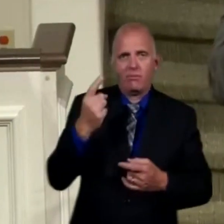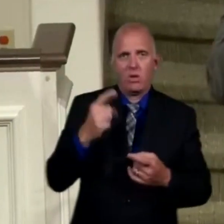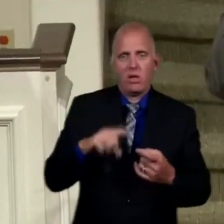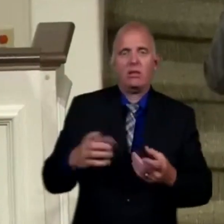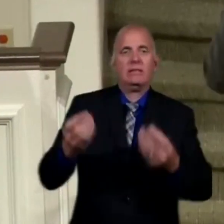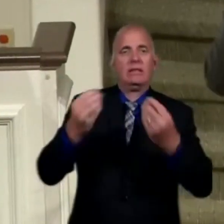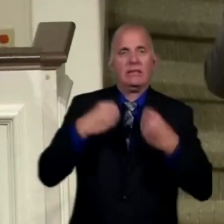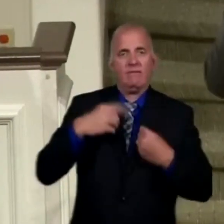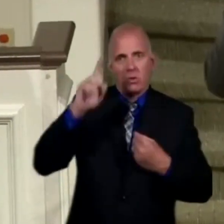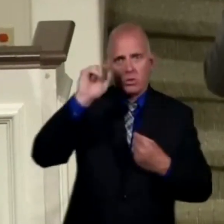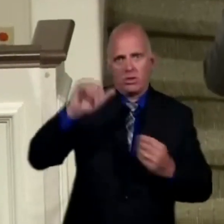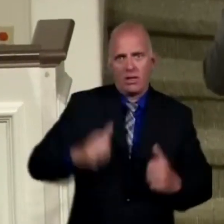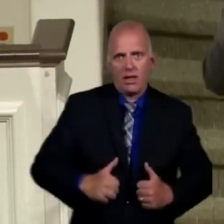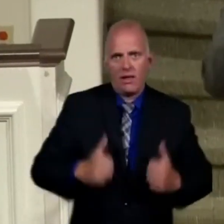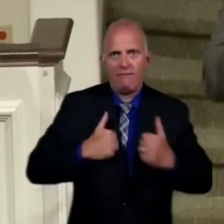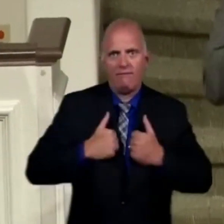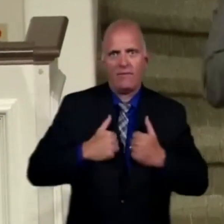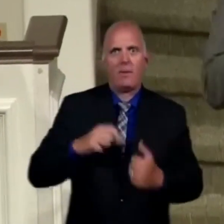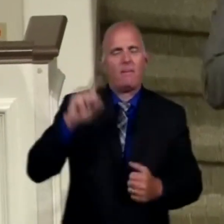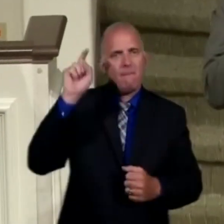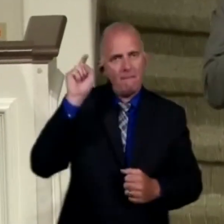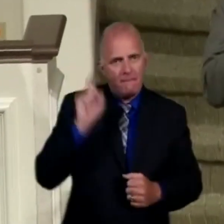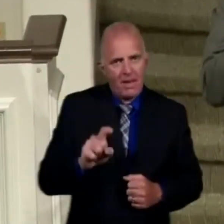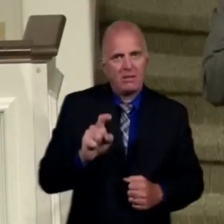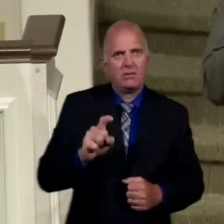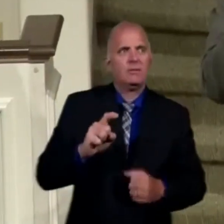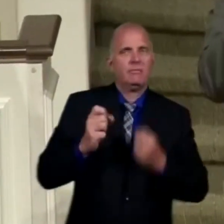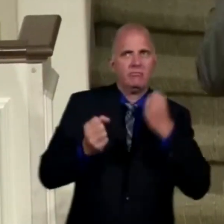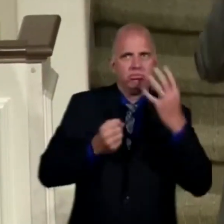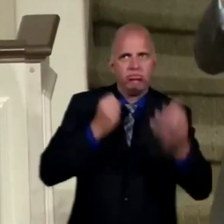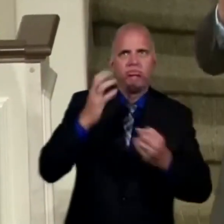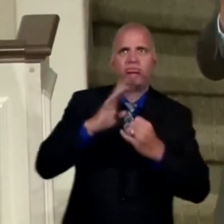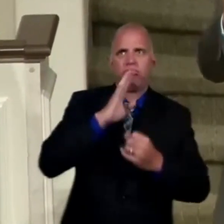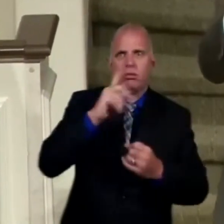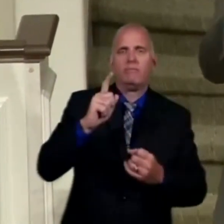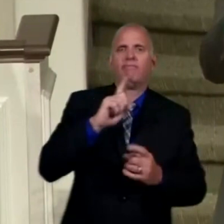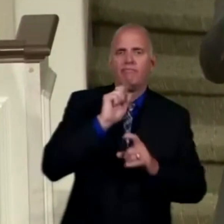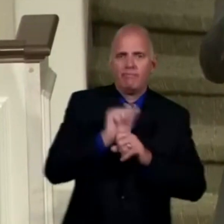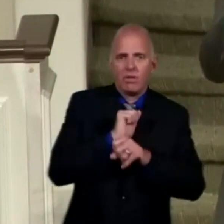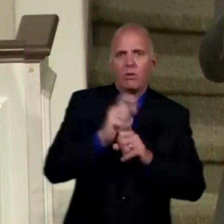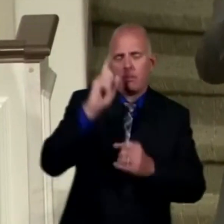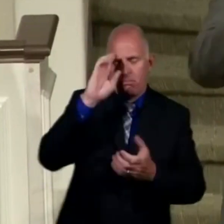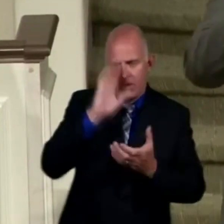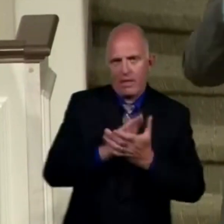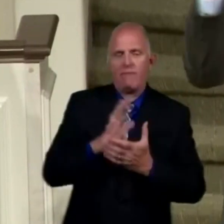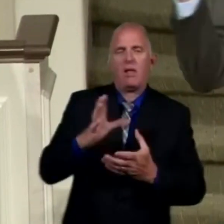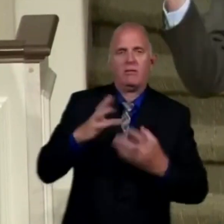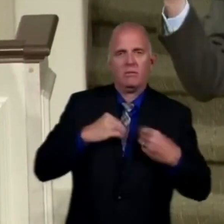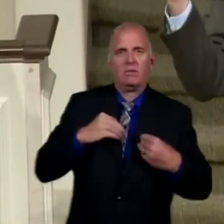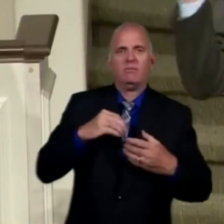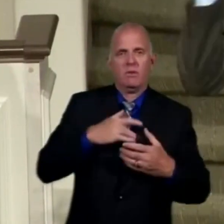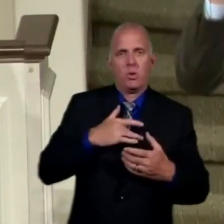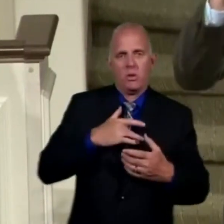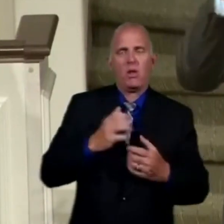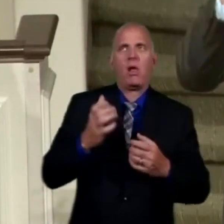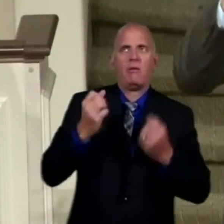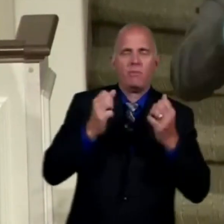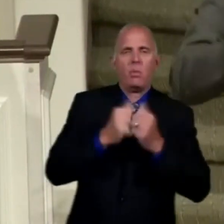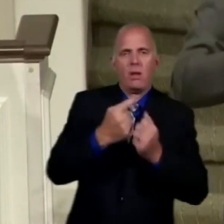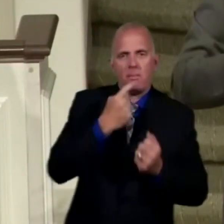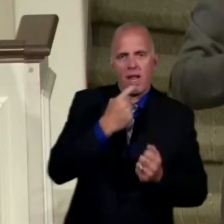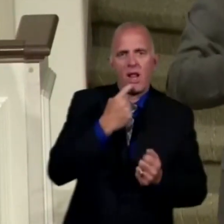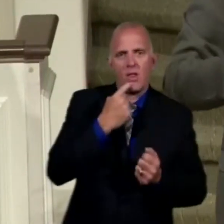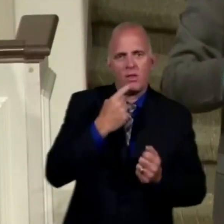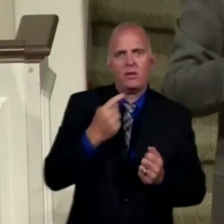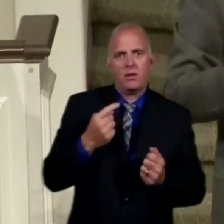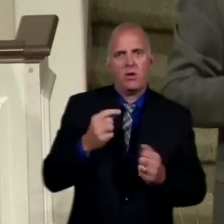must confess with our mouth. It's a heart belief and a mouth confession. Whosoever shall call me the Lord shall be